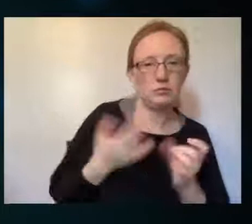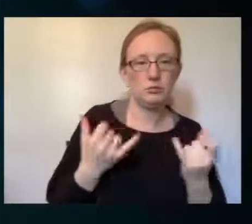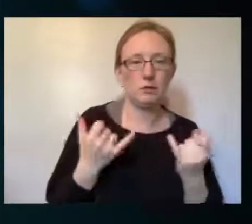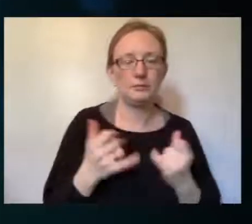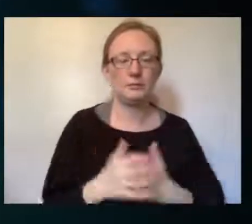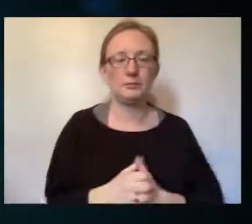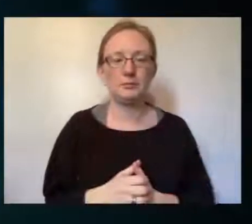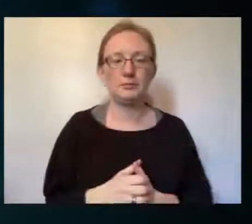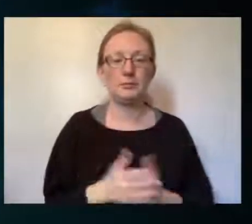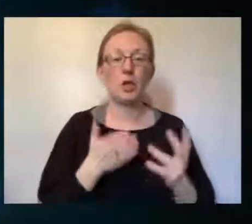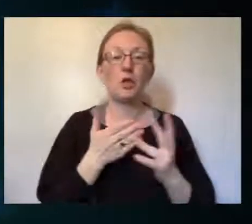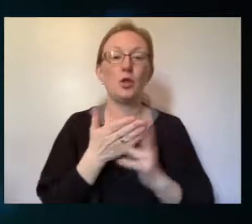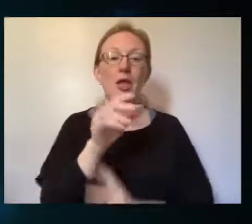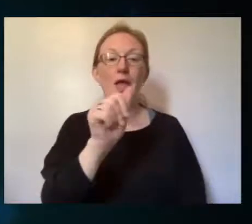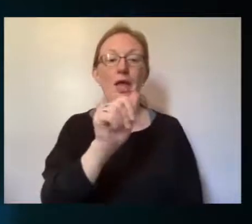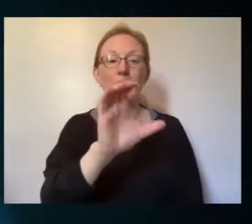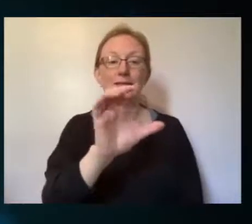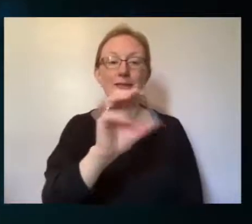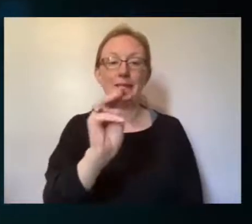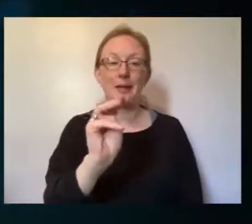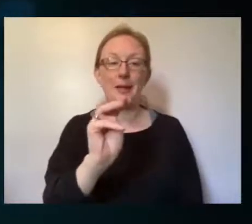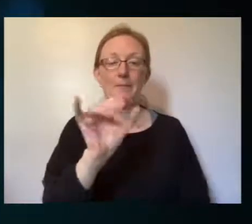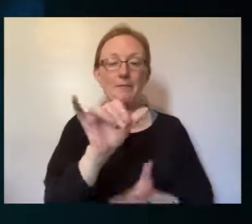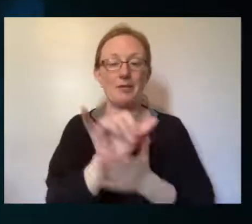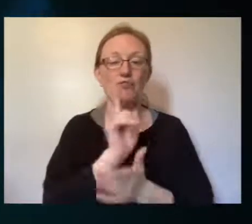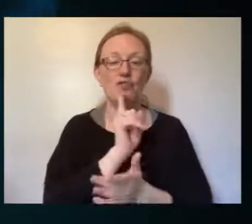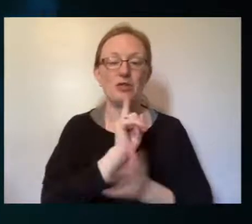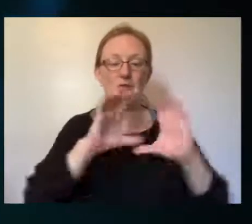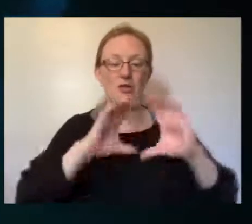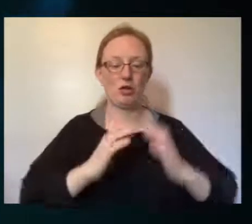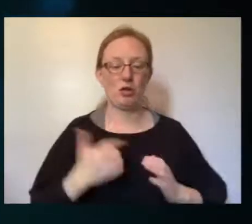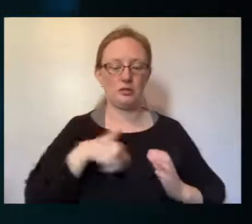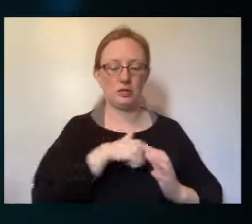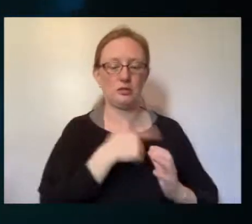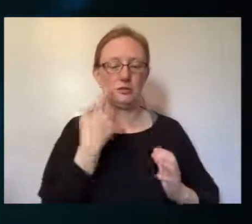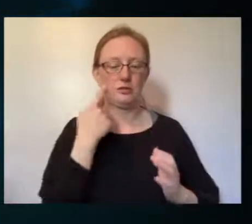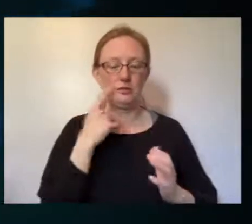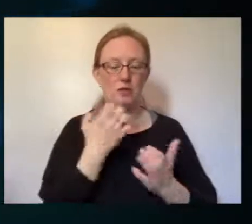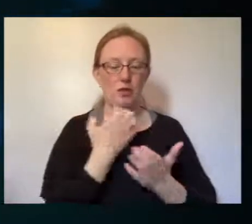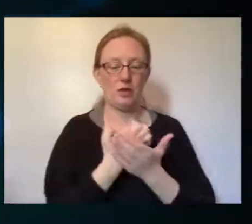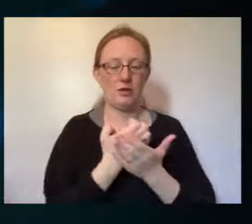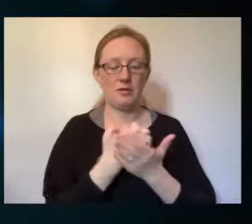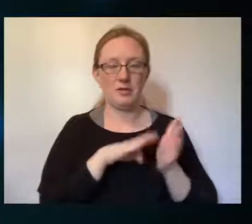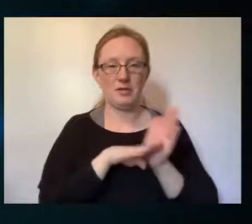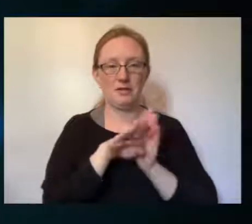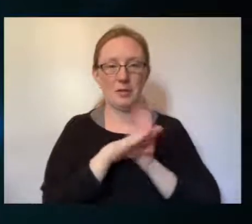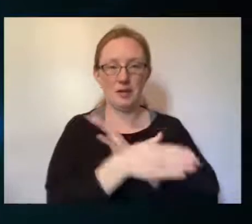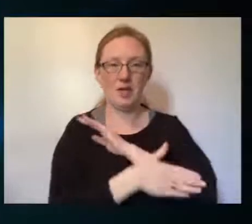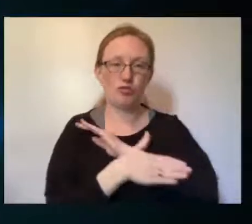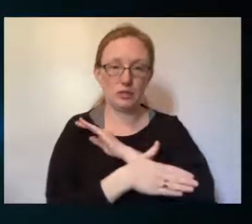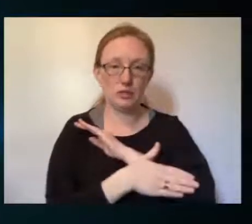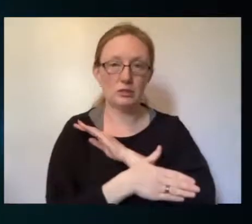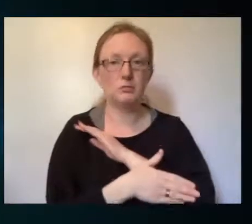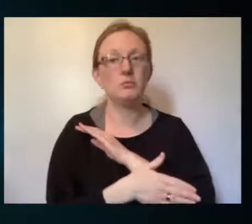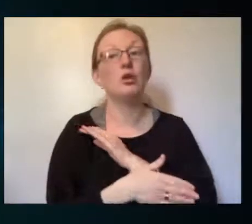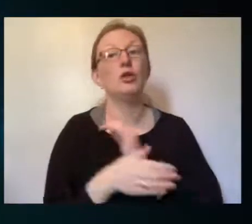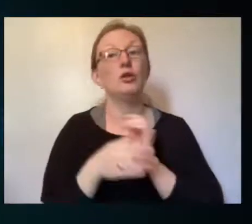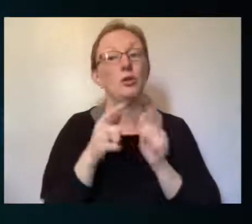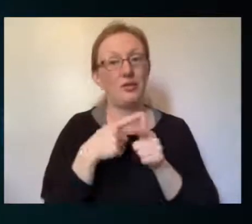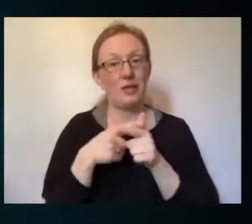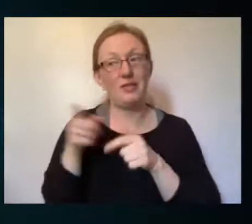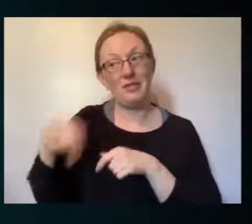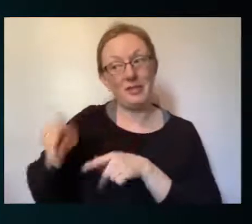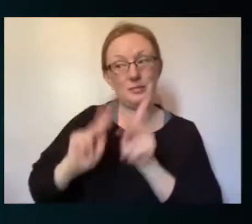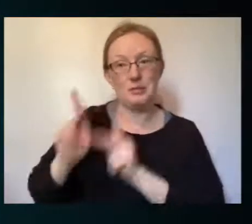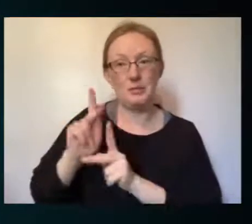who the ACM essentially categorizes as from an economically developing country. And so those people would